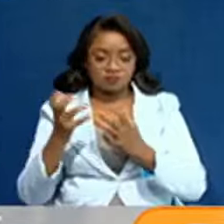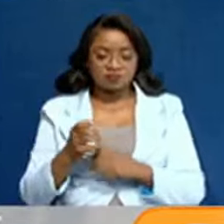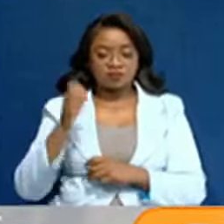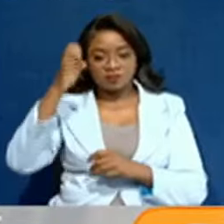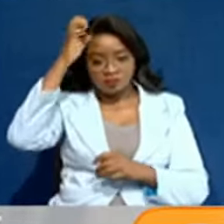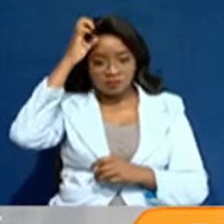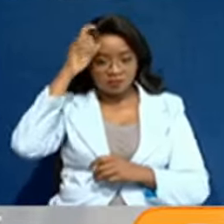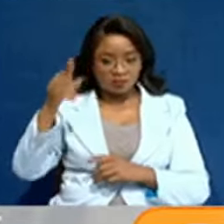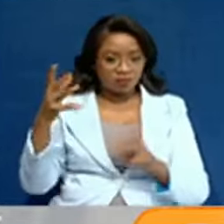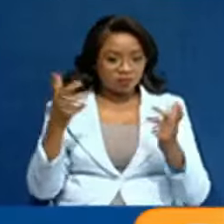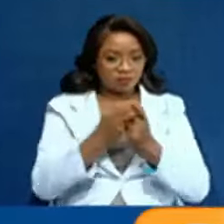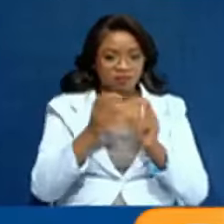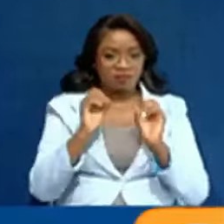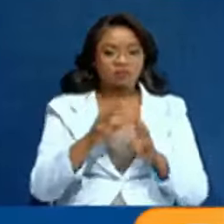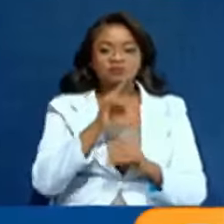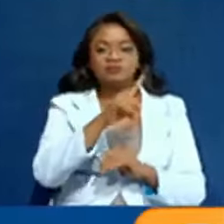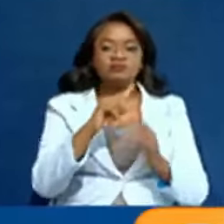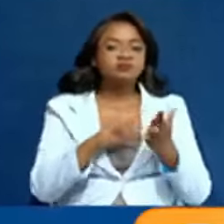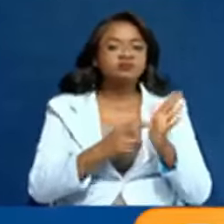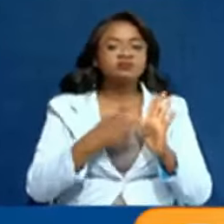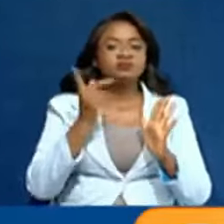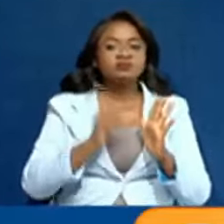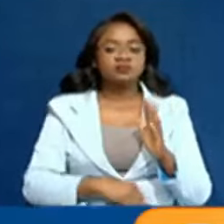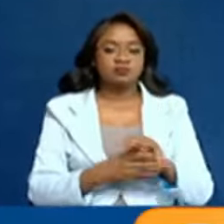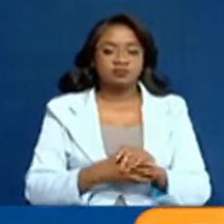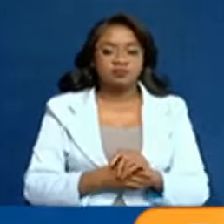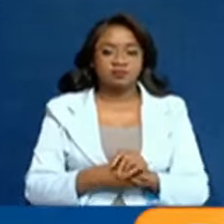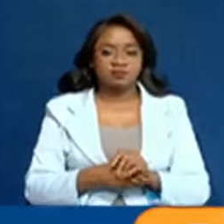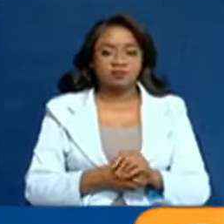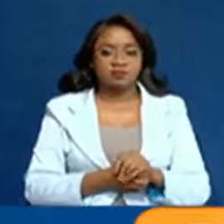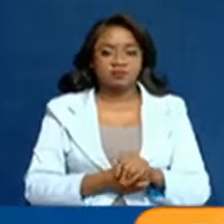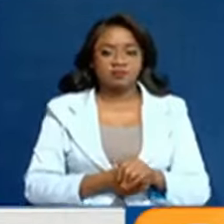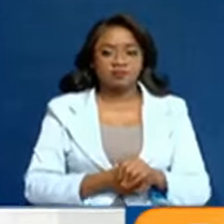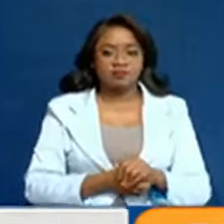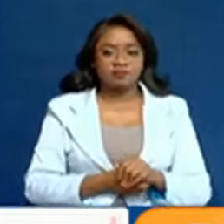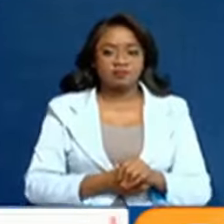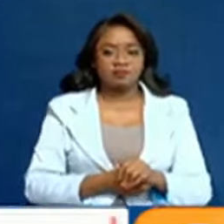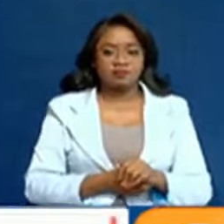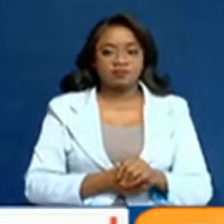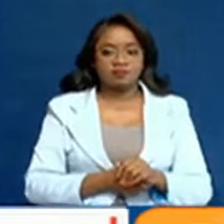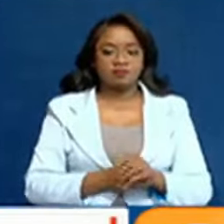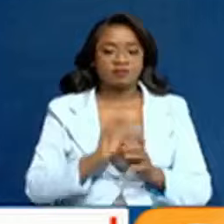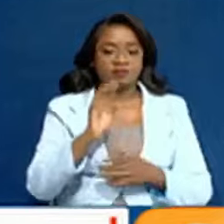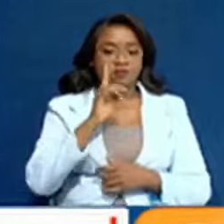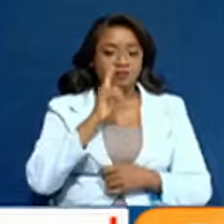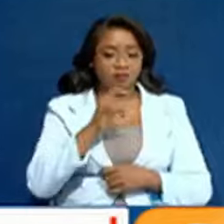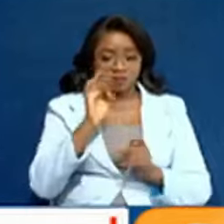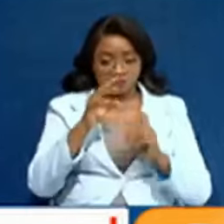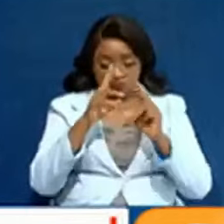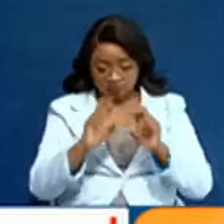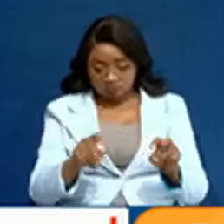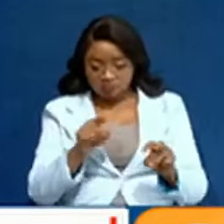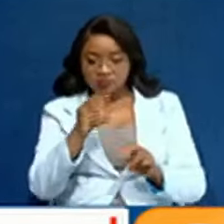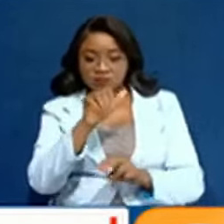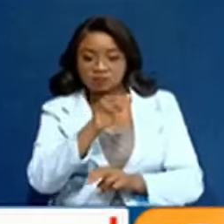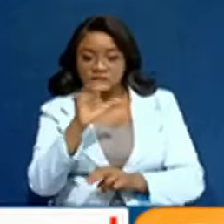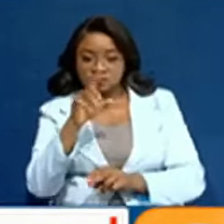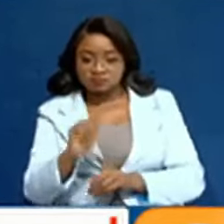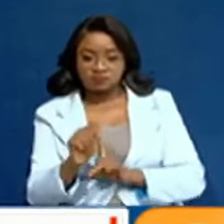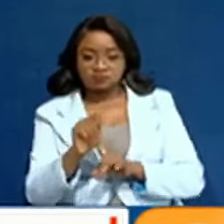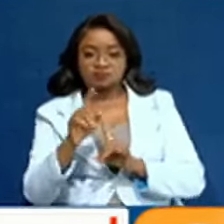I think if you look at the Urban Areas and Cities Act, it's very clear. I think